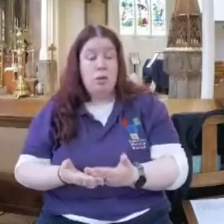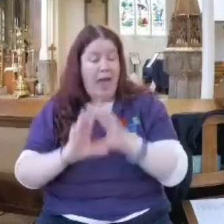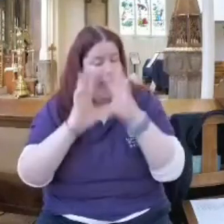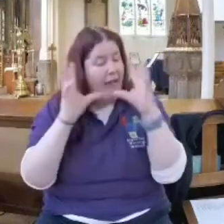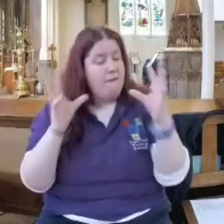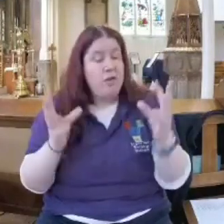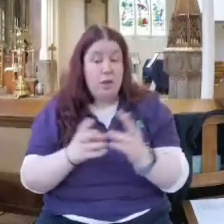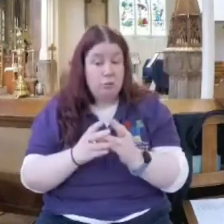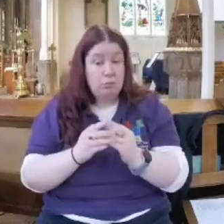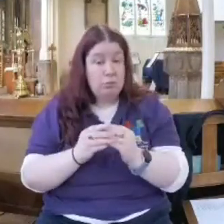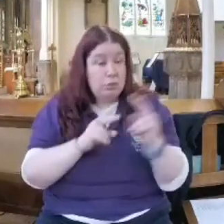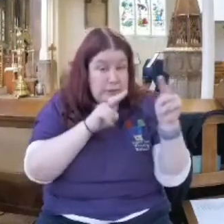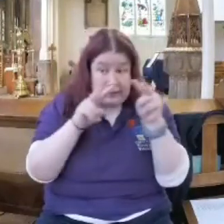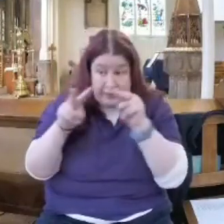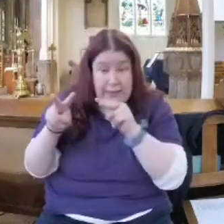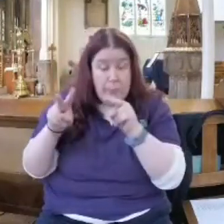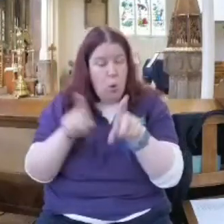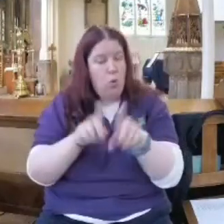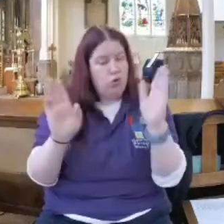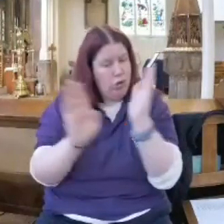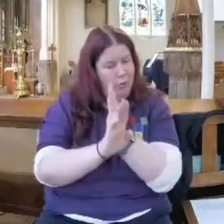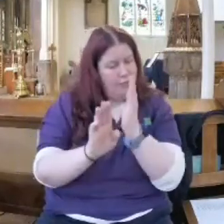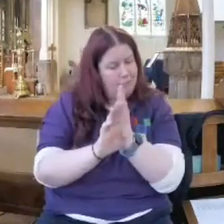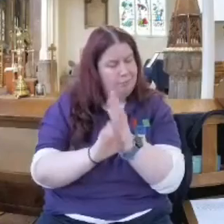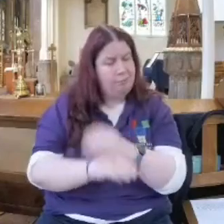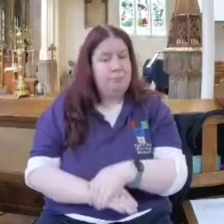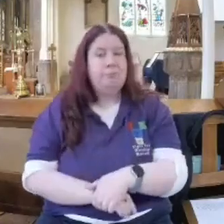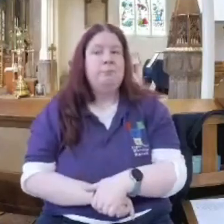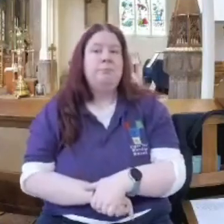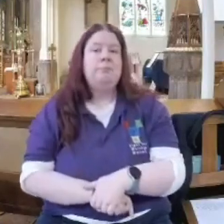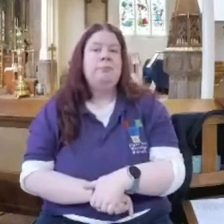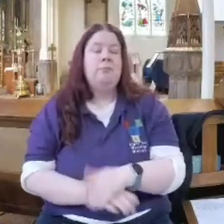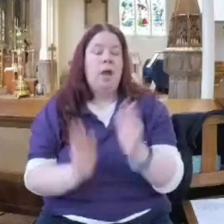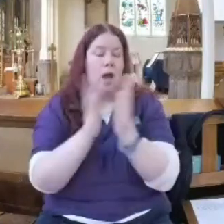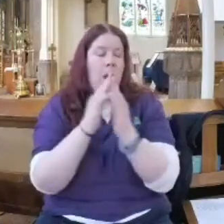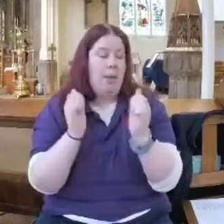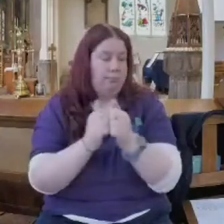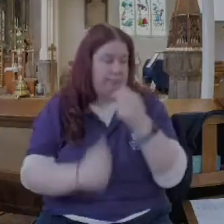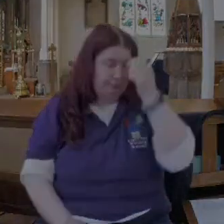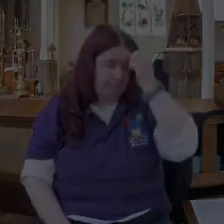is, seen and unseen. Amen.